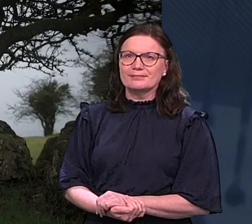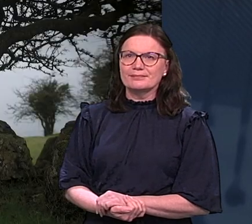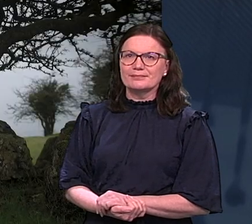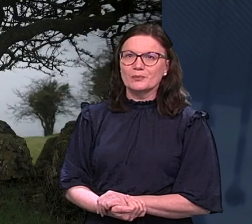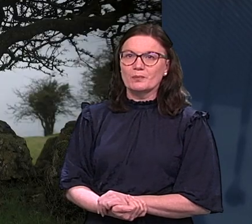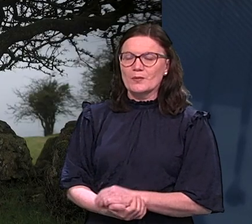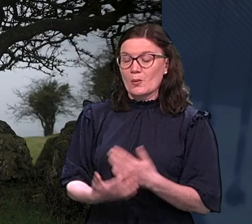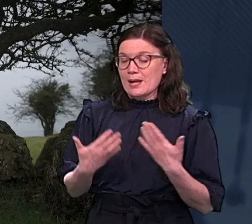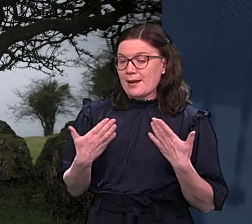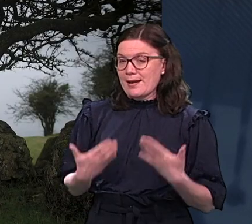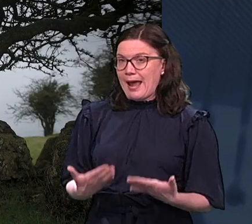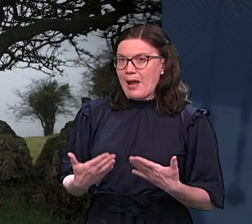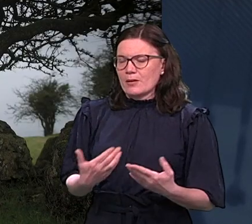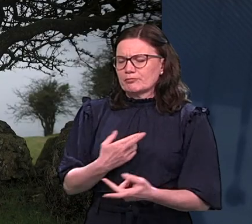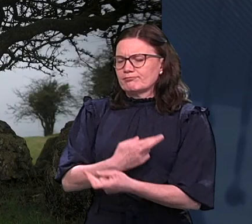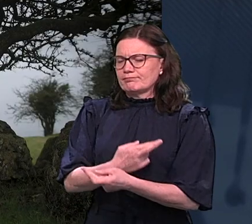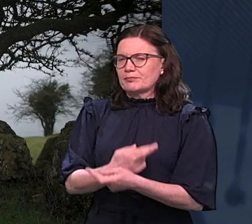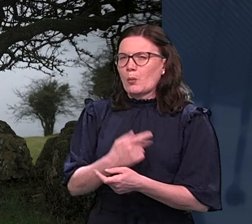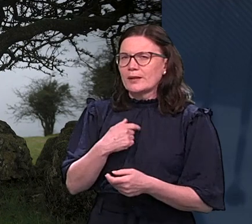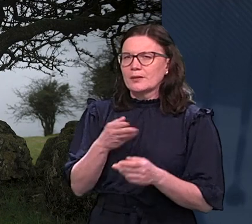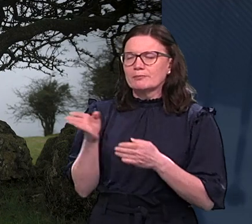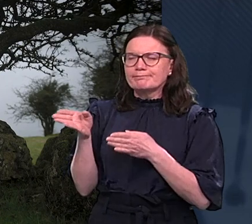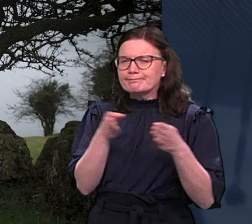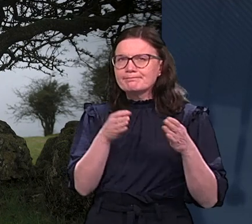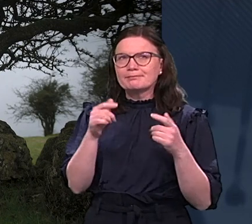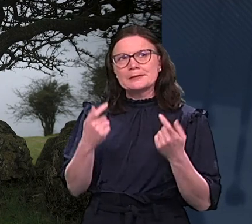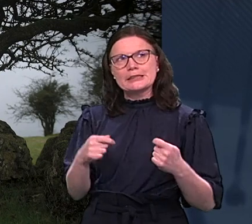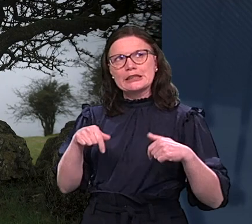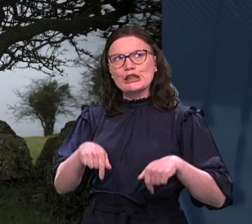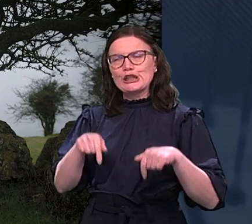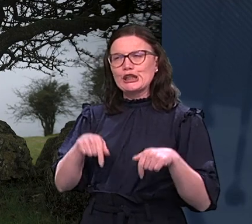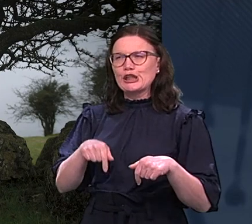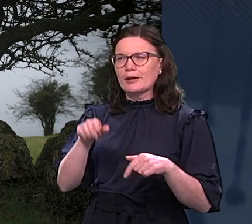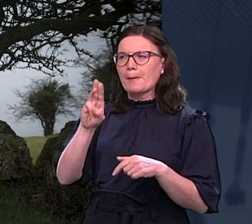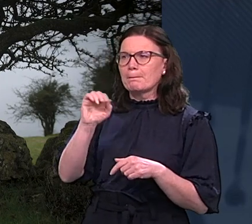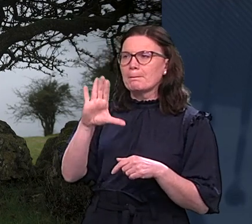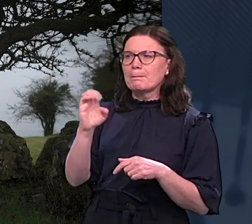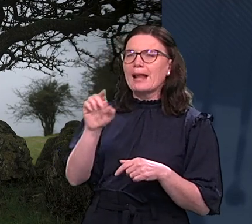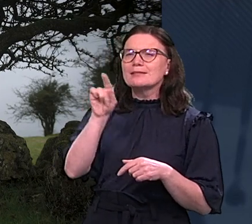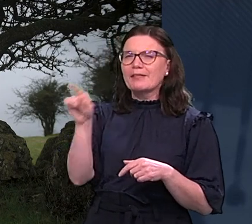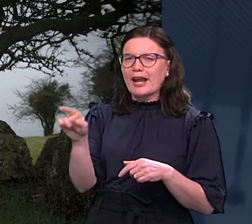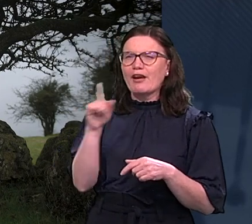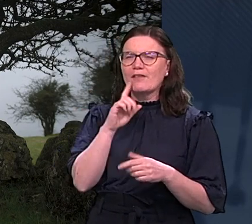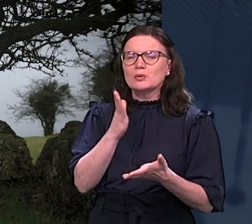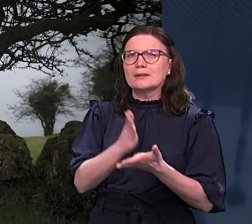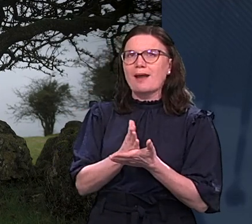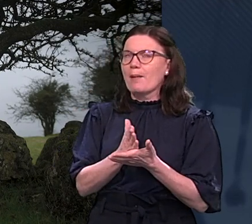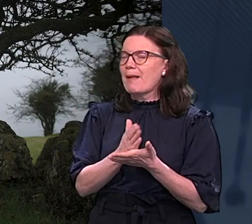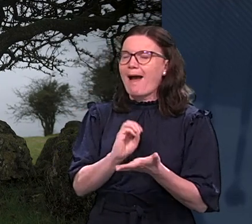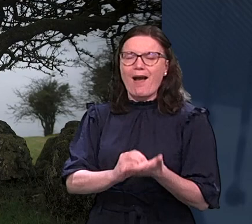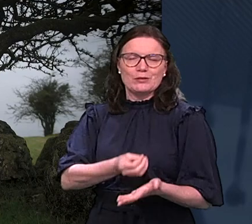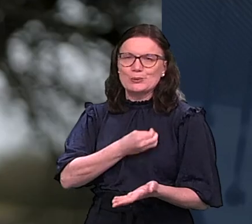So we're taking a quick detour from the palace on our way to the Neolithic period, to all of the ages, and I just had to stop this